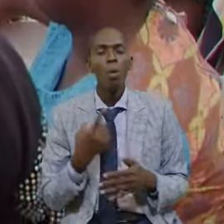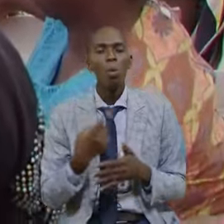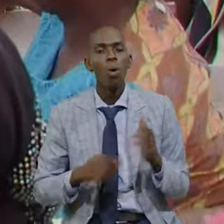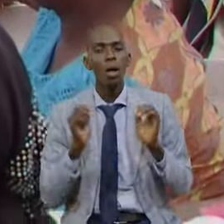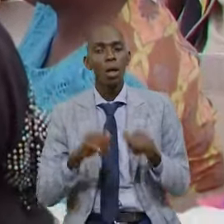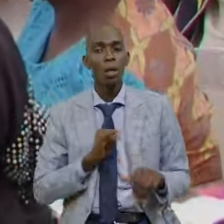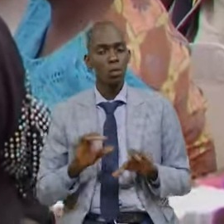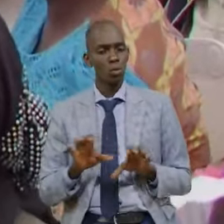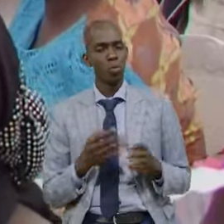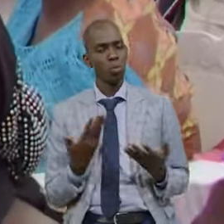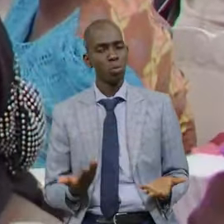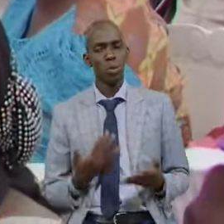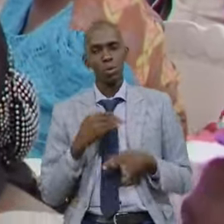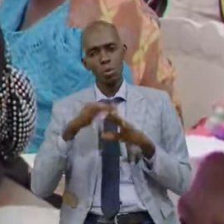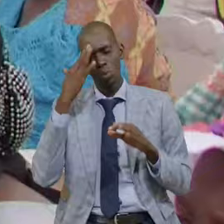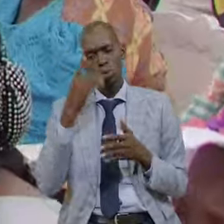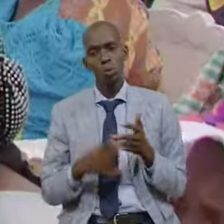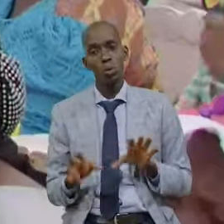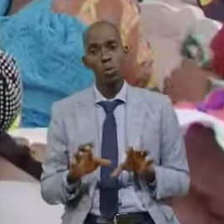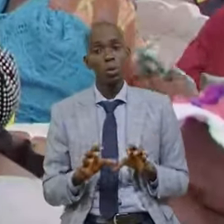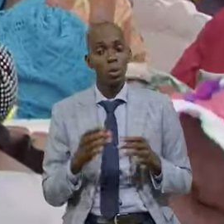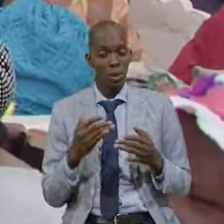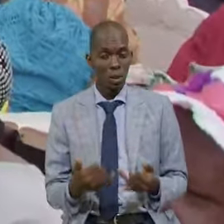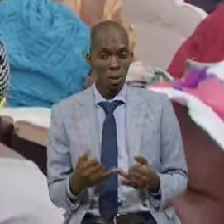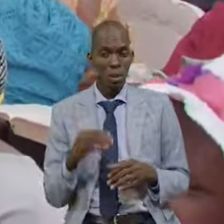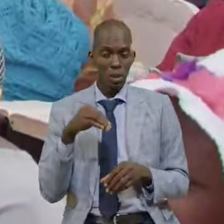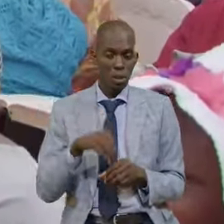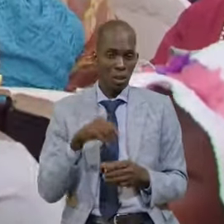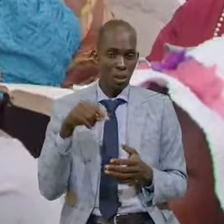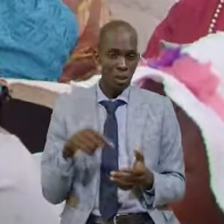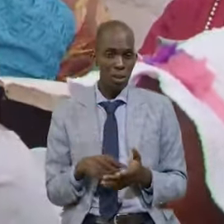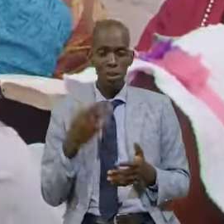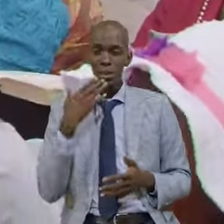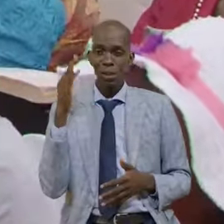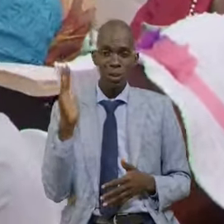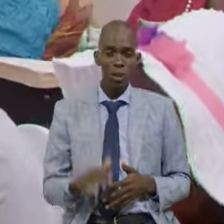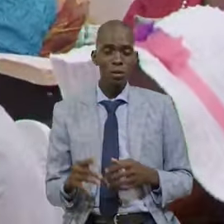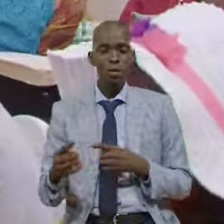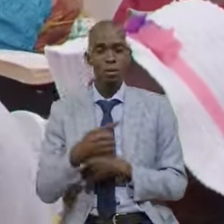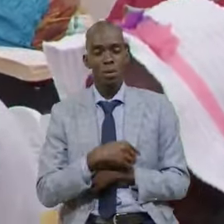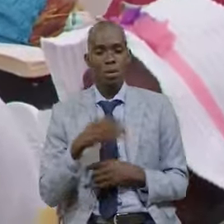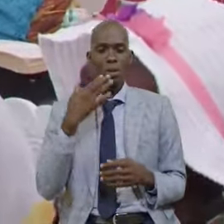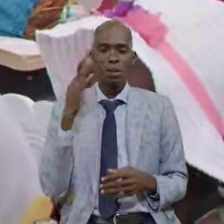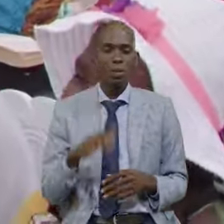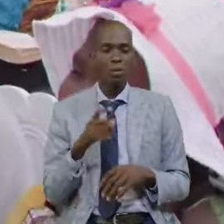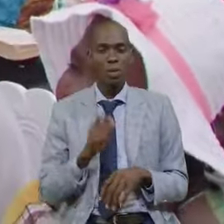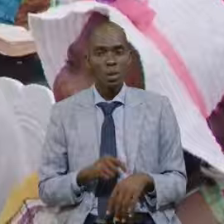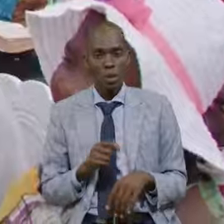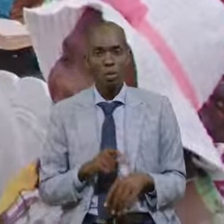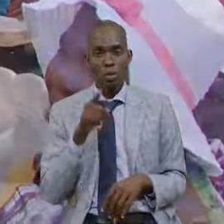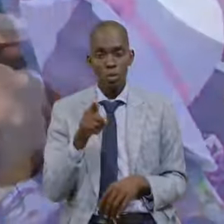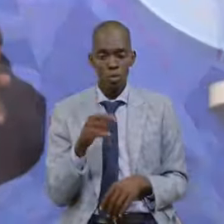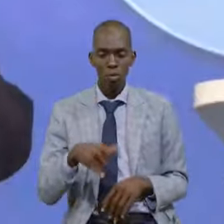you have to do. Even in this evil day, at this evil time, put on that whole